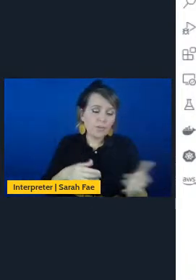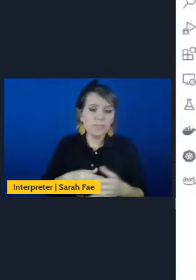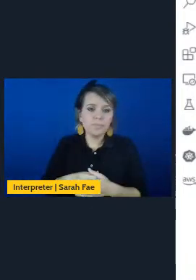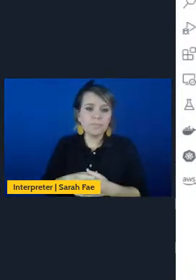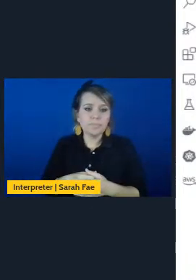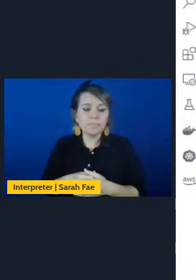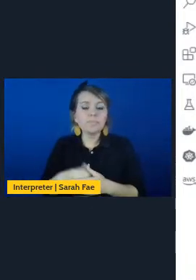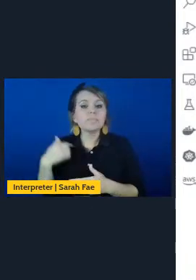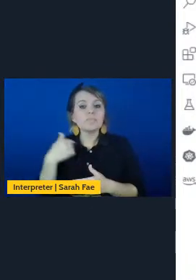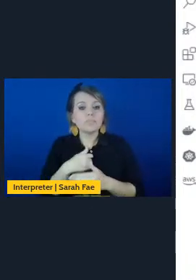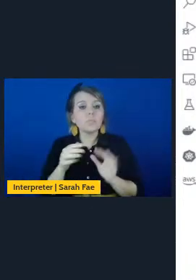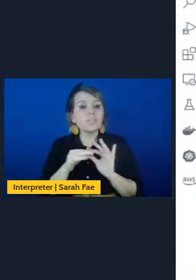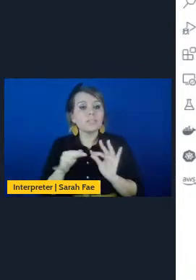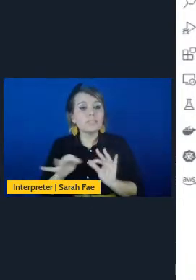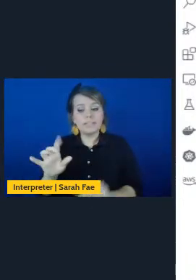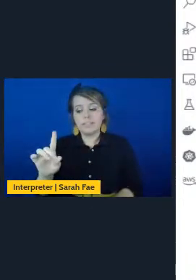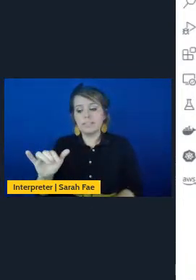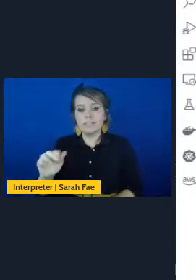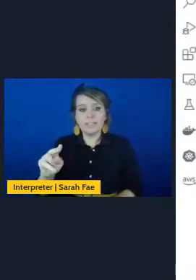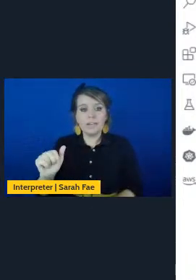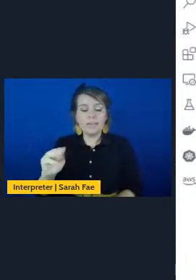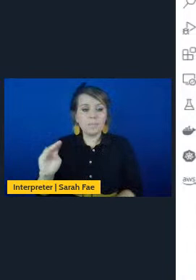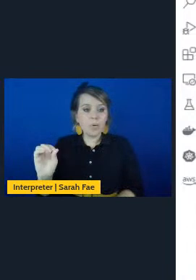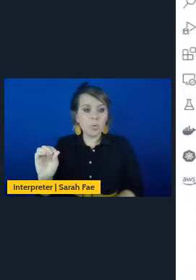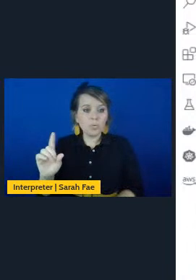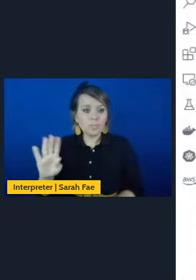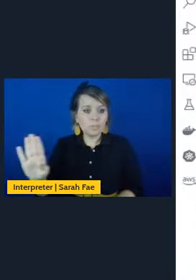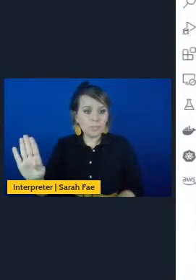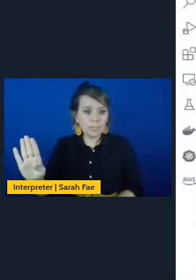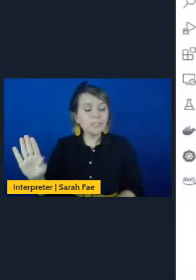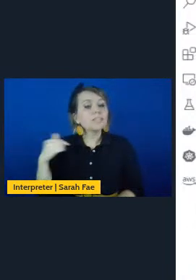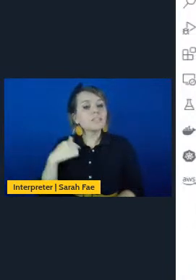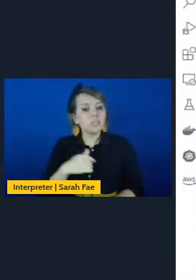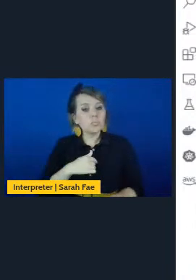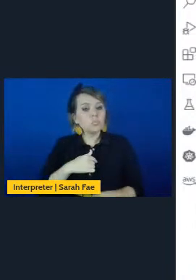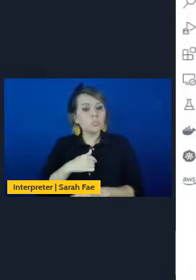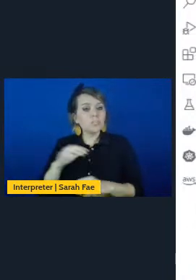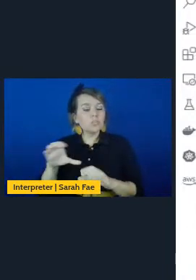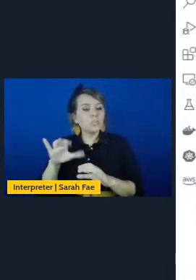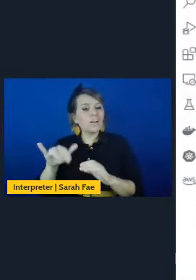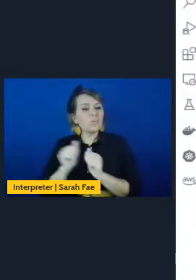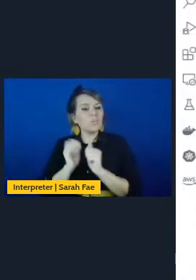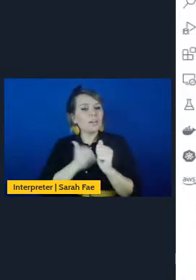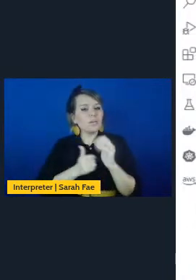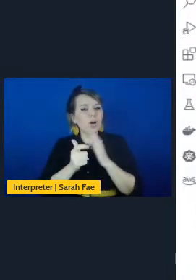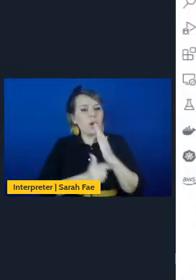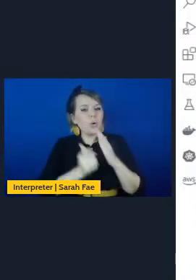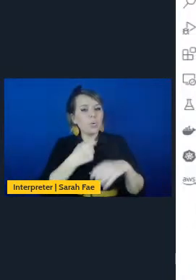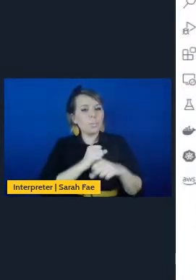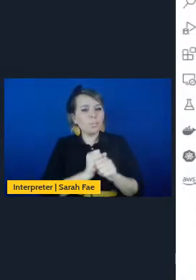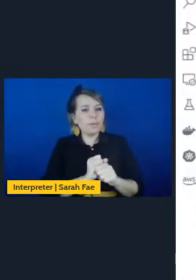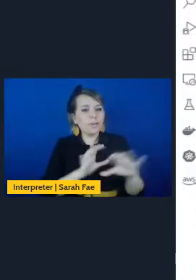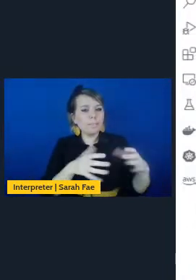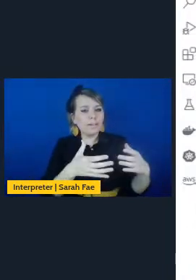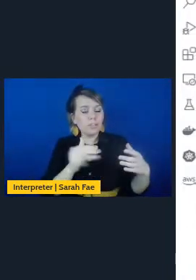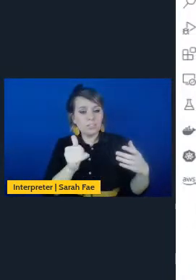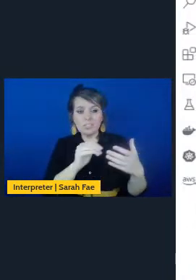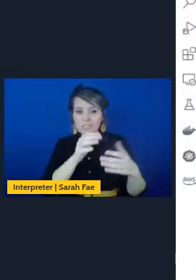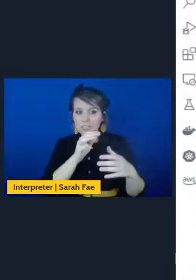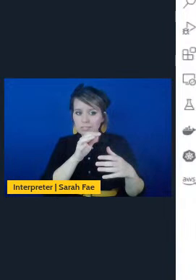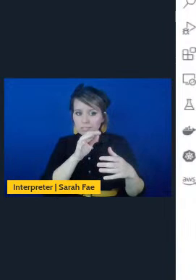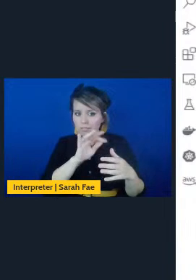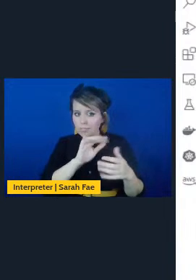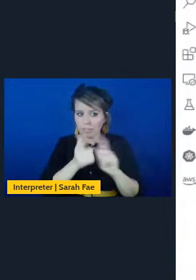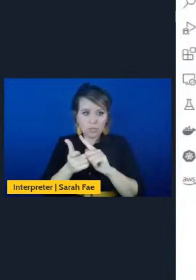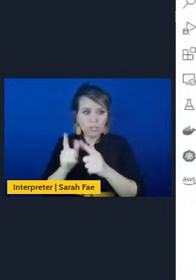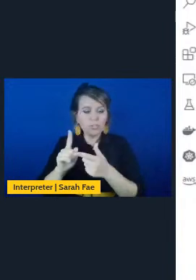defined DynamoDB within our CDK's code using those auto-generated packages, and this is now converted this into YAML. And